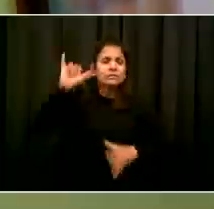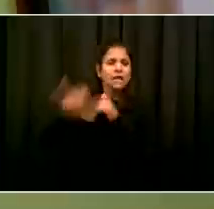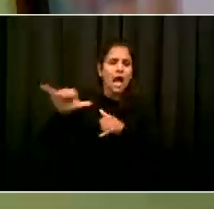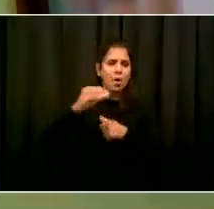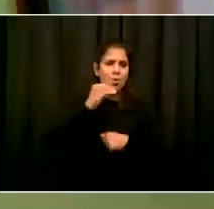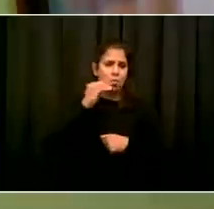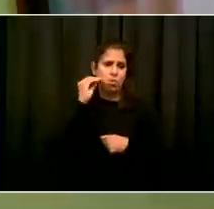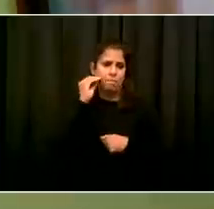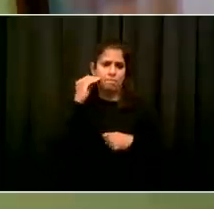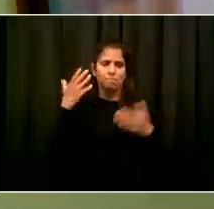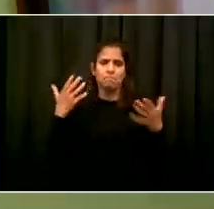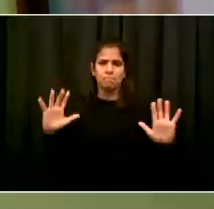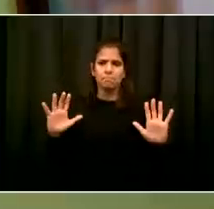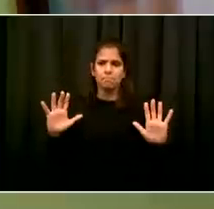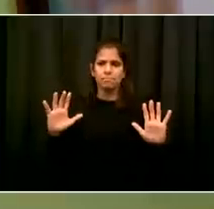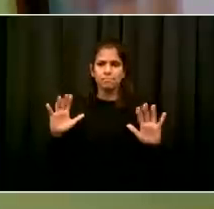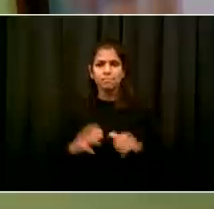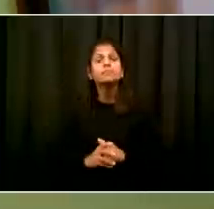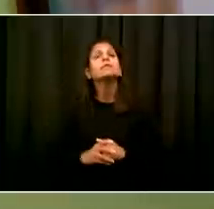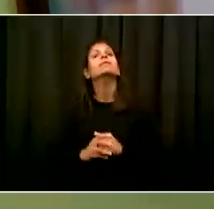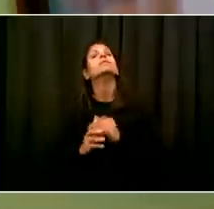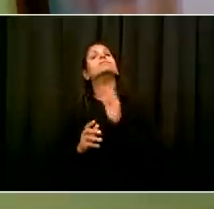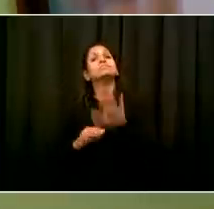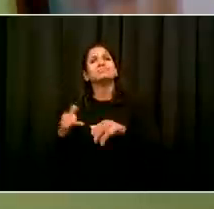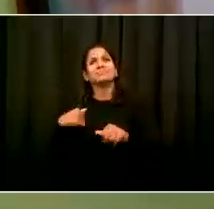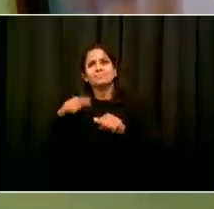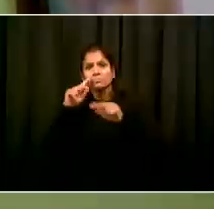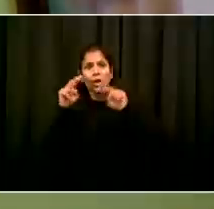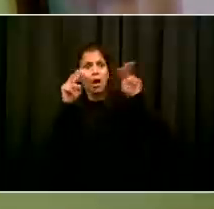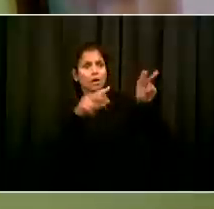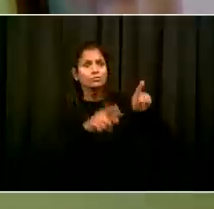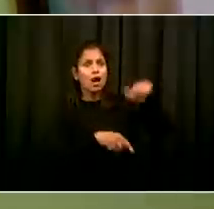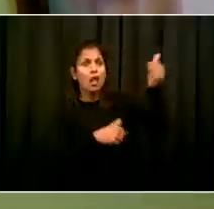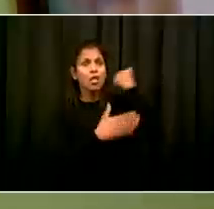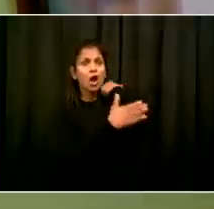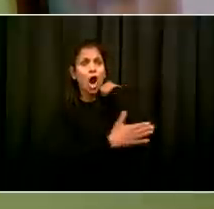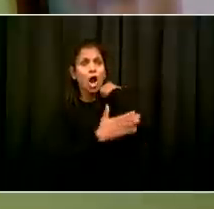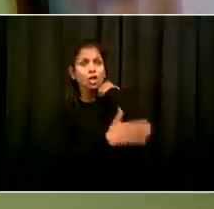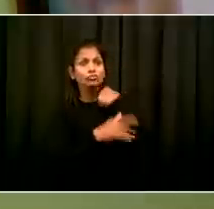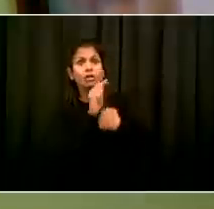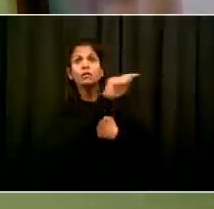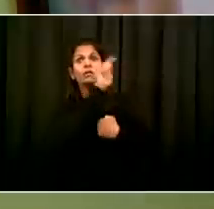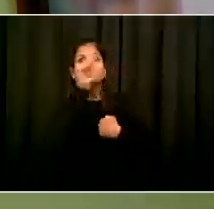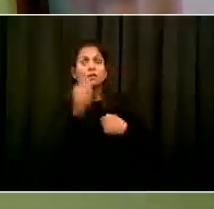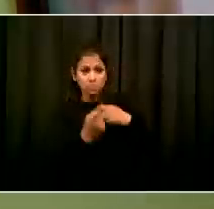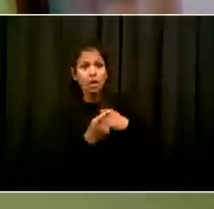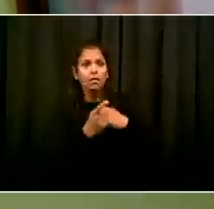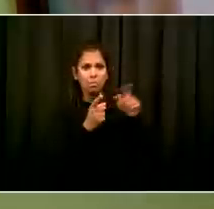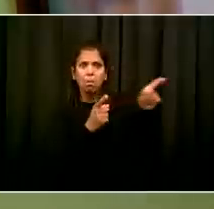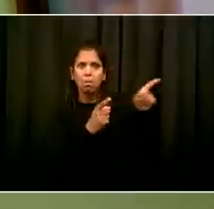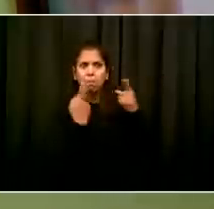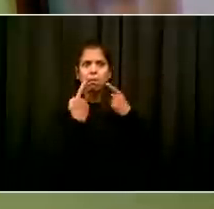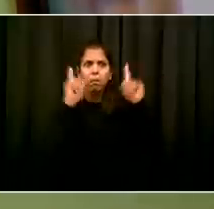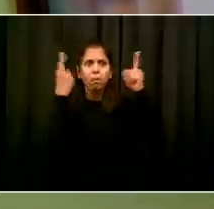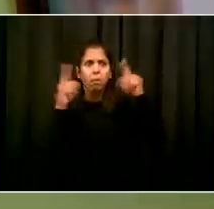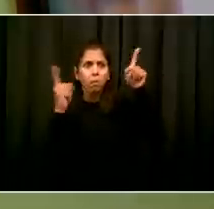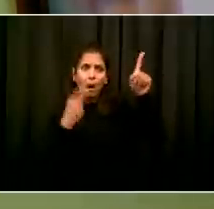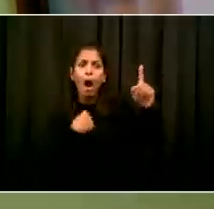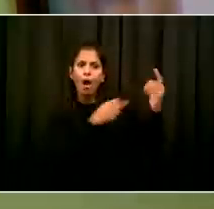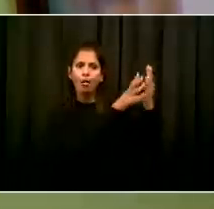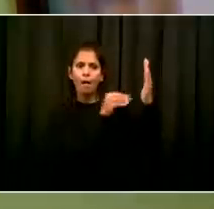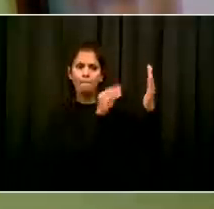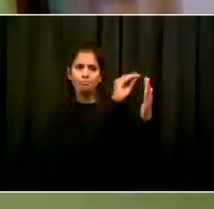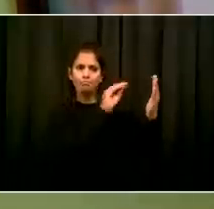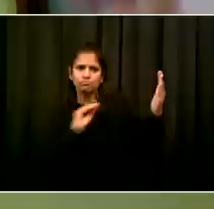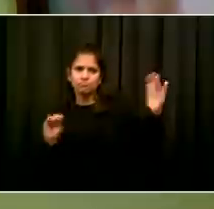that this is a disease that if people take the appropriate precautions, and the institution enforces compliance with